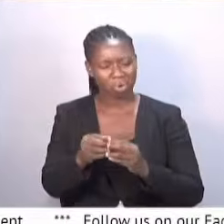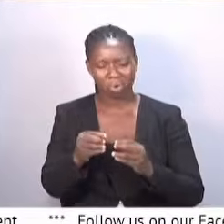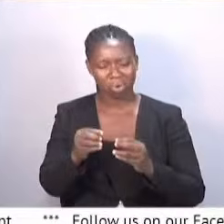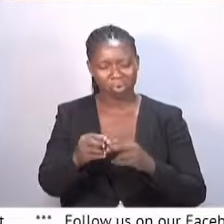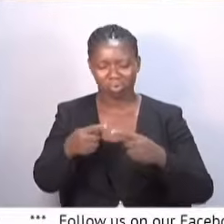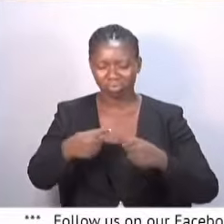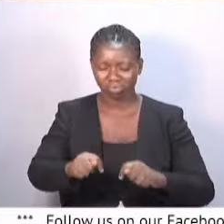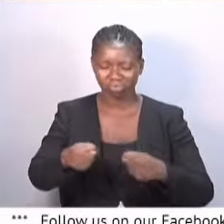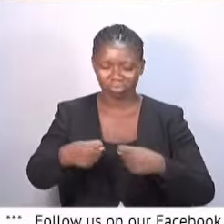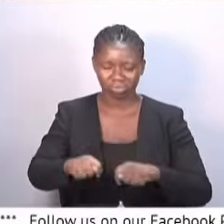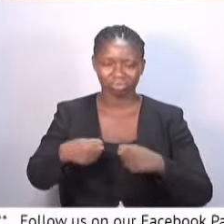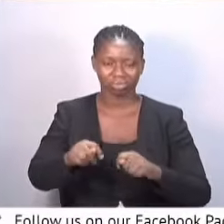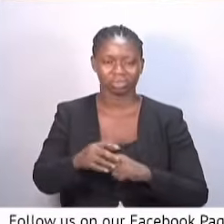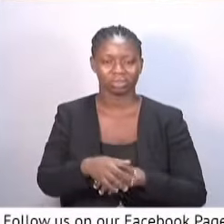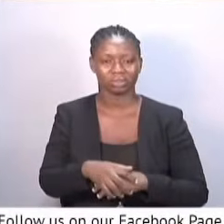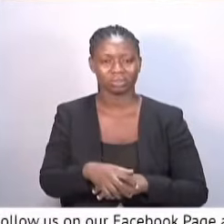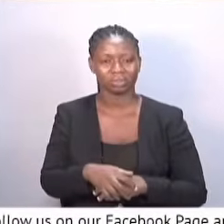progress.